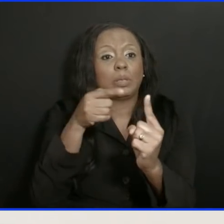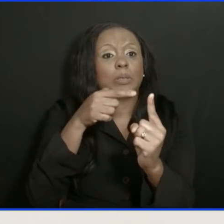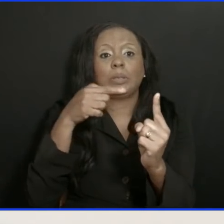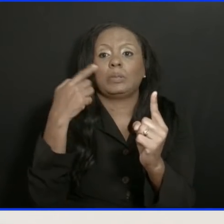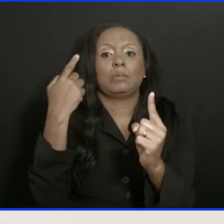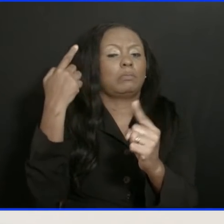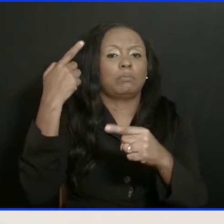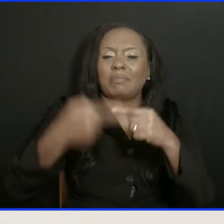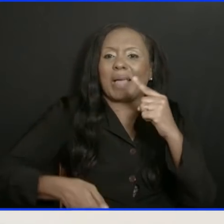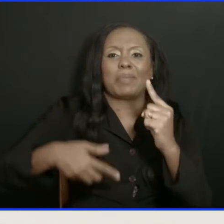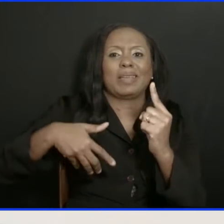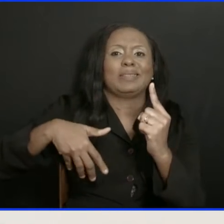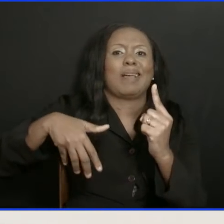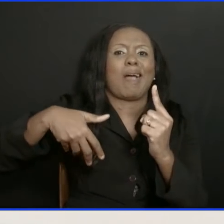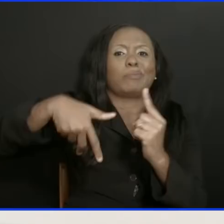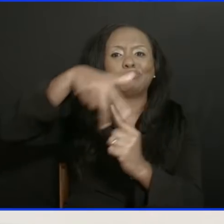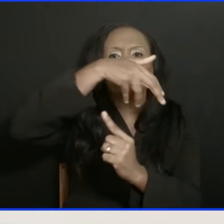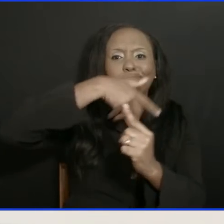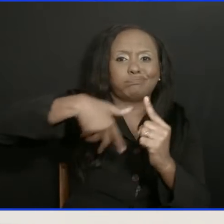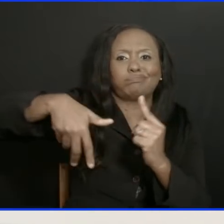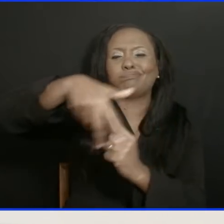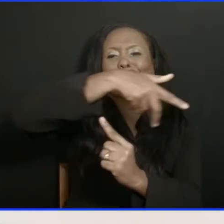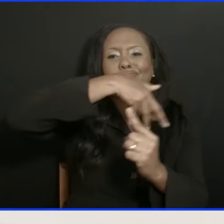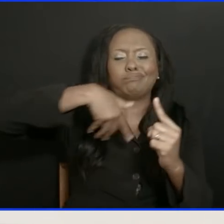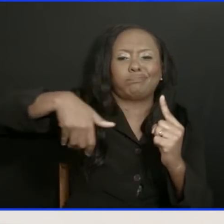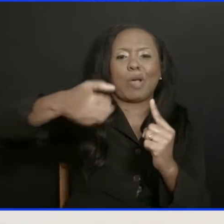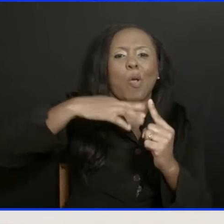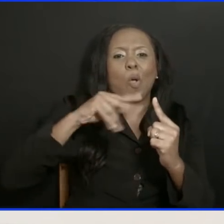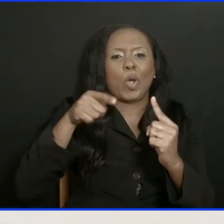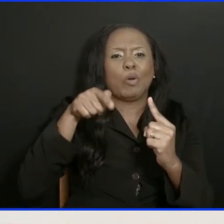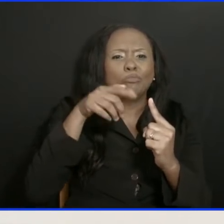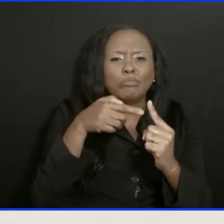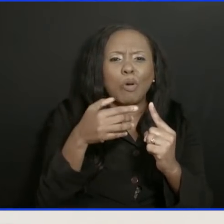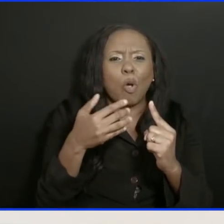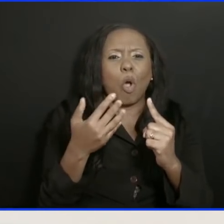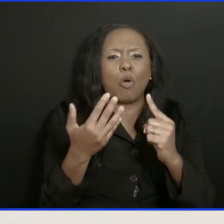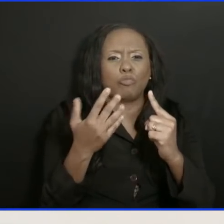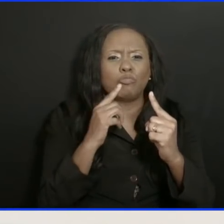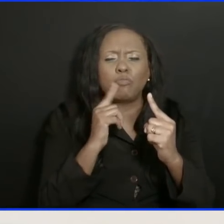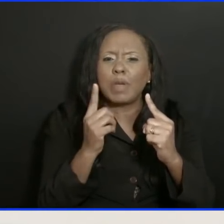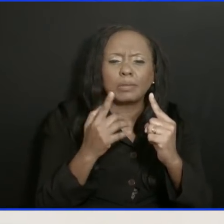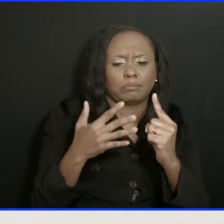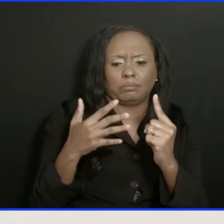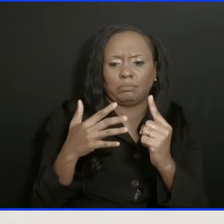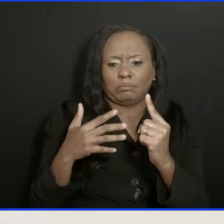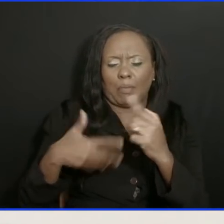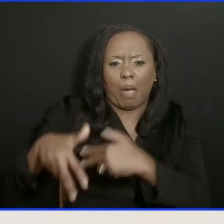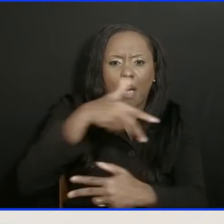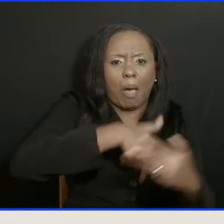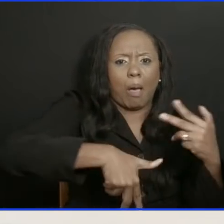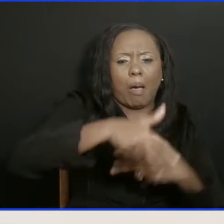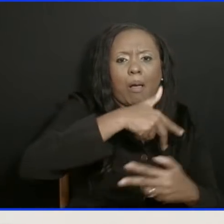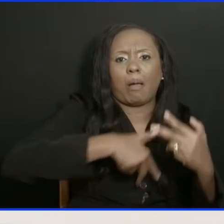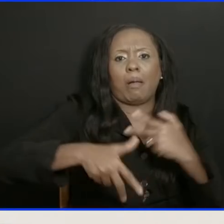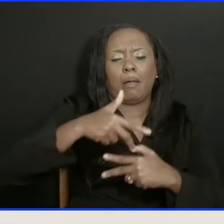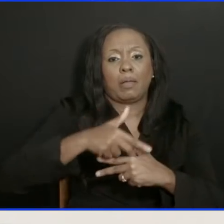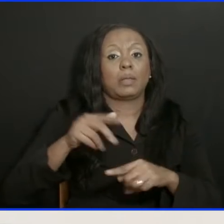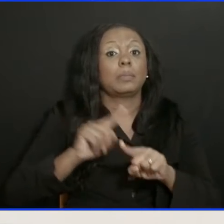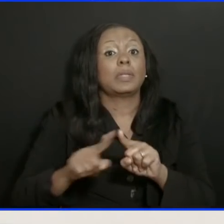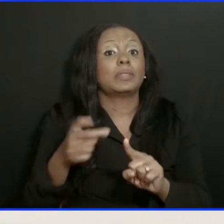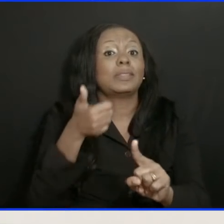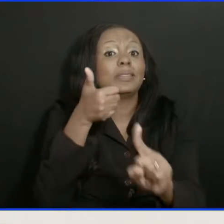their immediate presence. But the whole concept of self-isolation is built